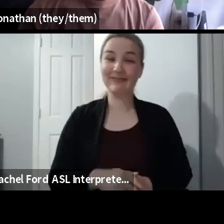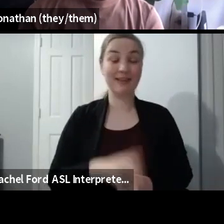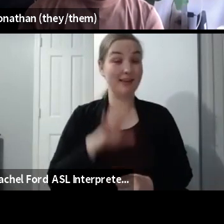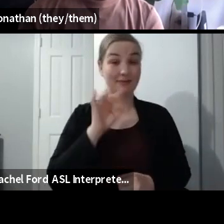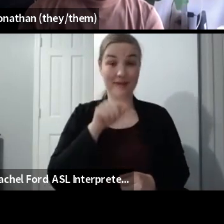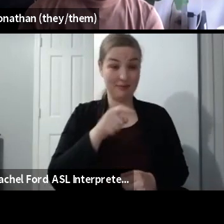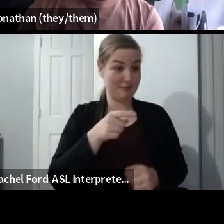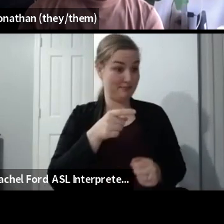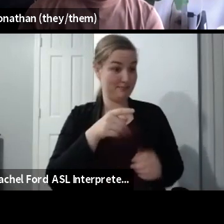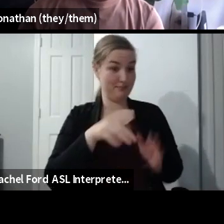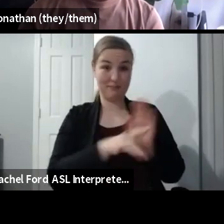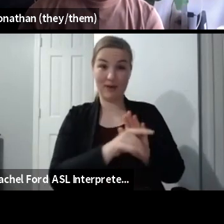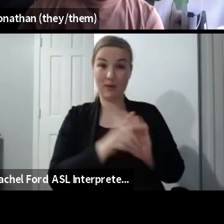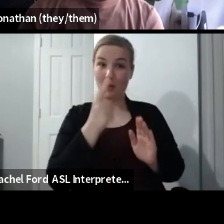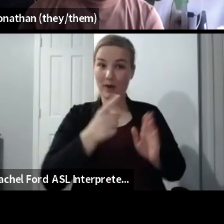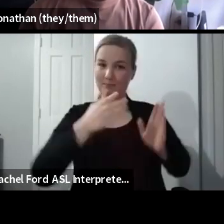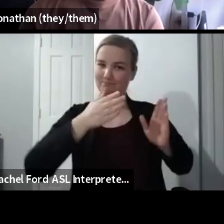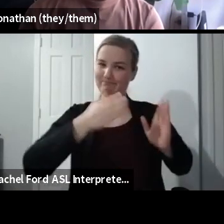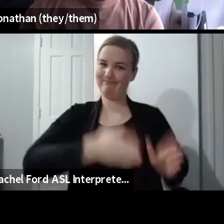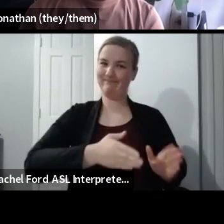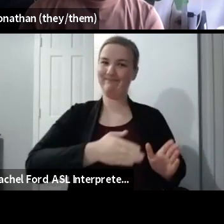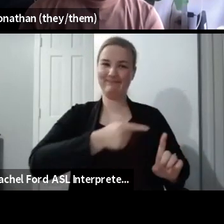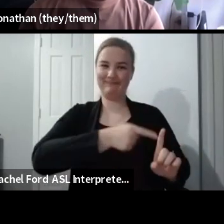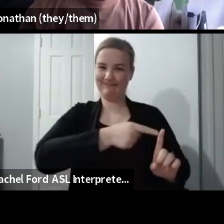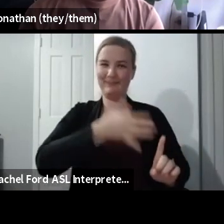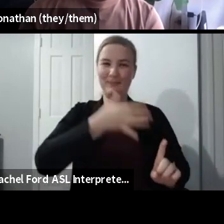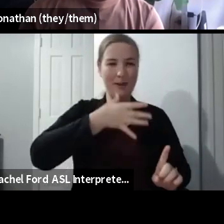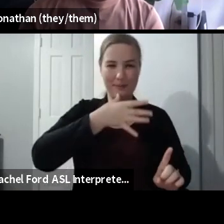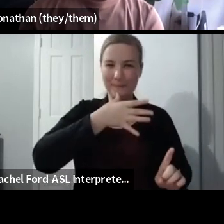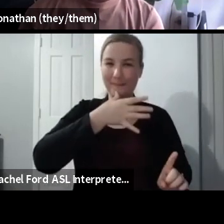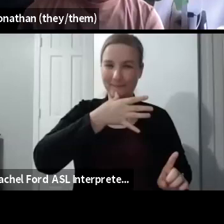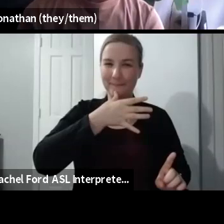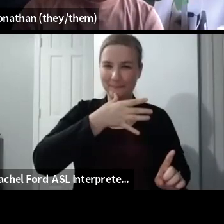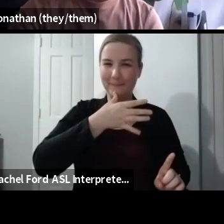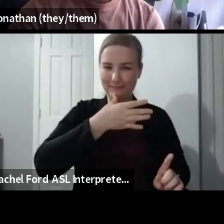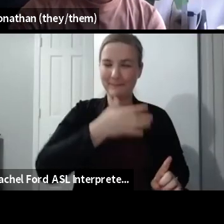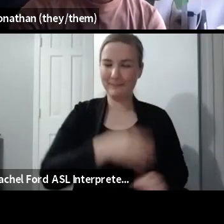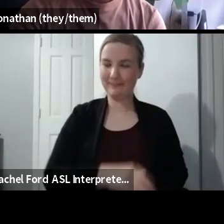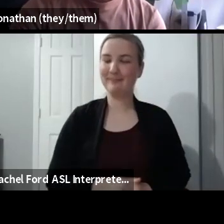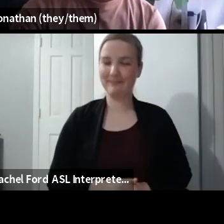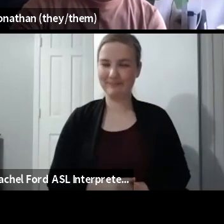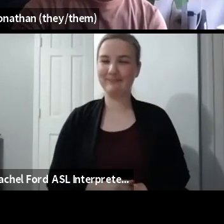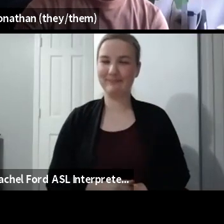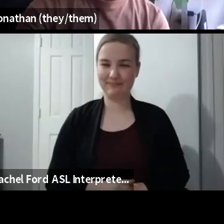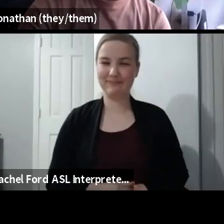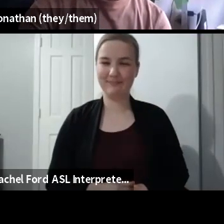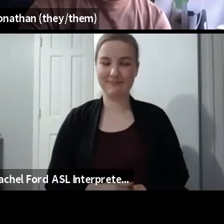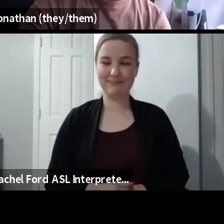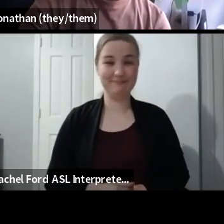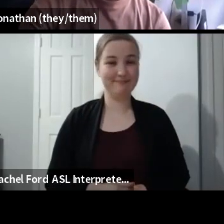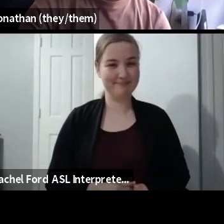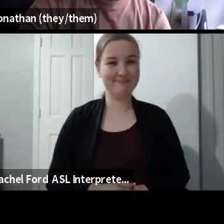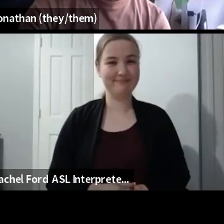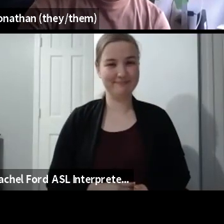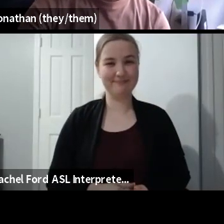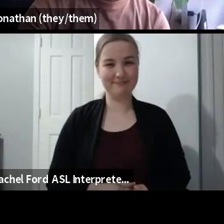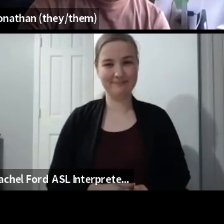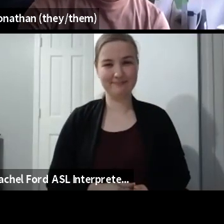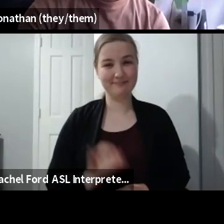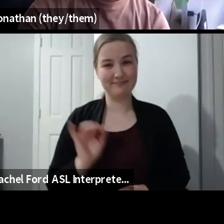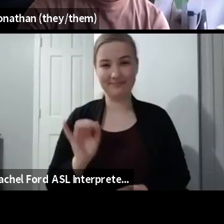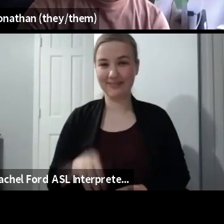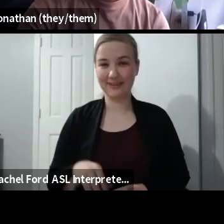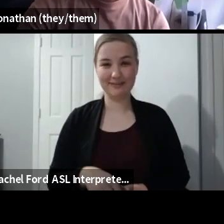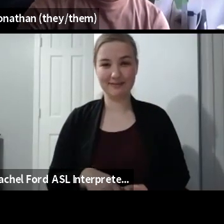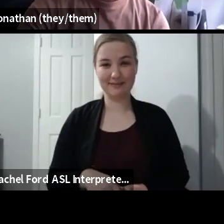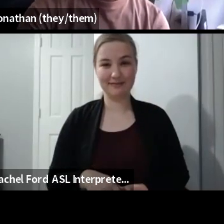or one entity, it's my mother. So yeah. And if my mom is